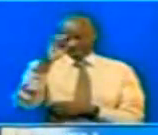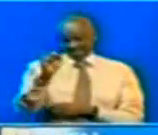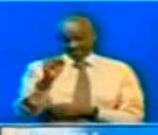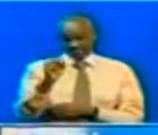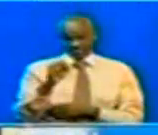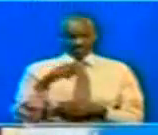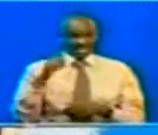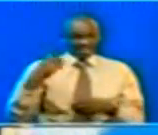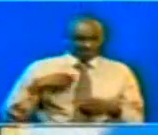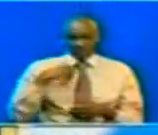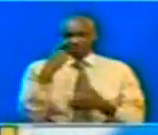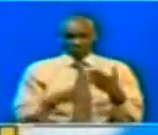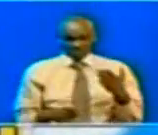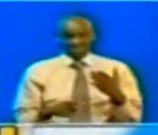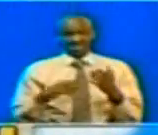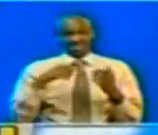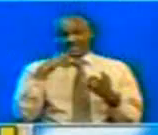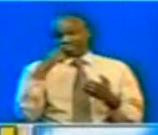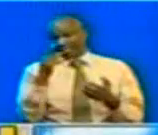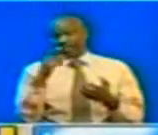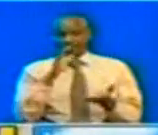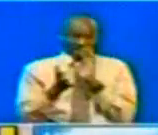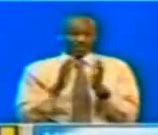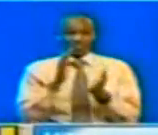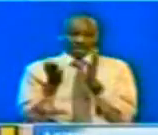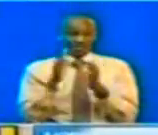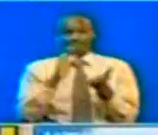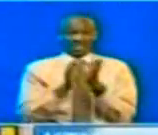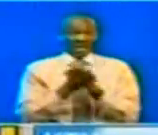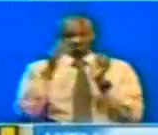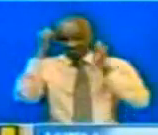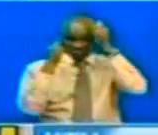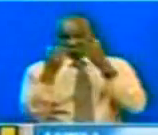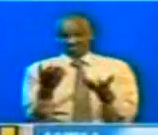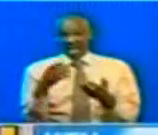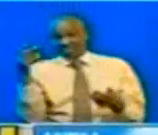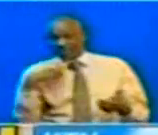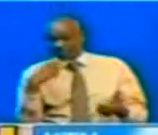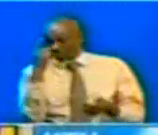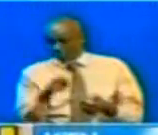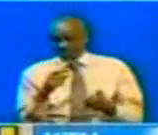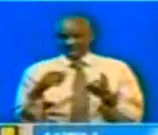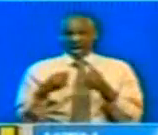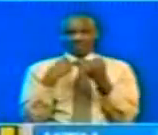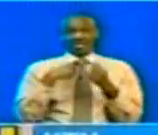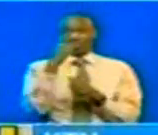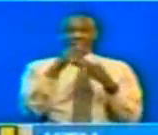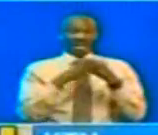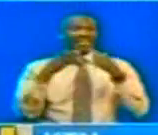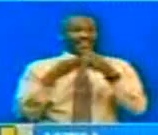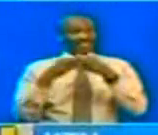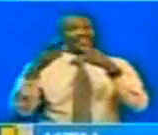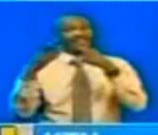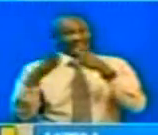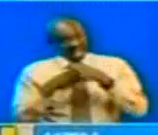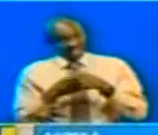of those allegations of militarization of the youth in the country. Some say this is what happened in 1989, and that's